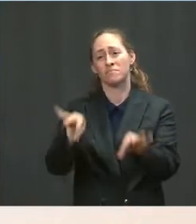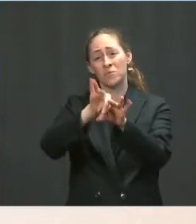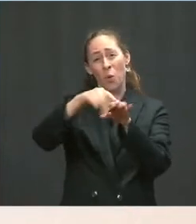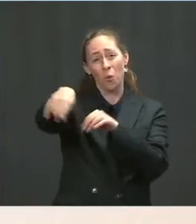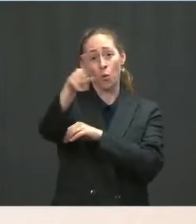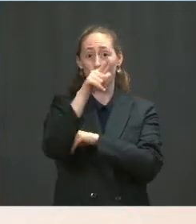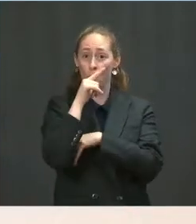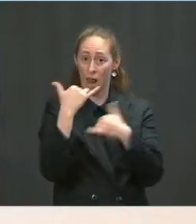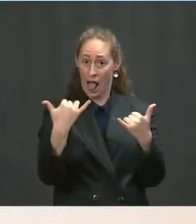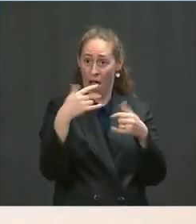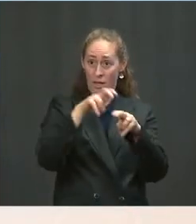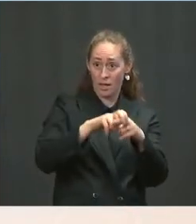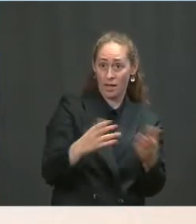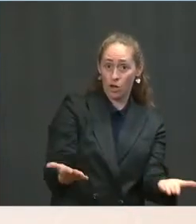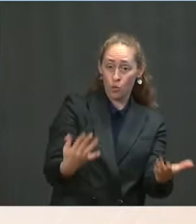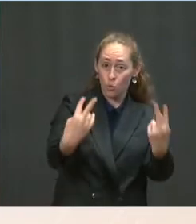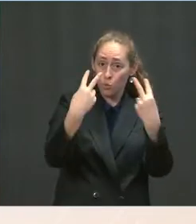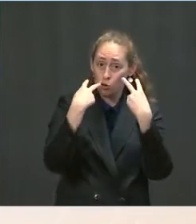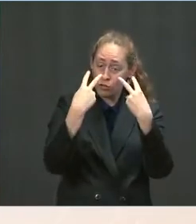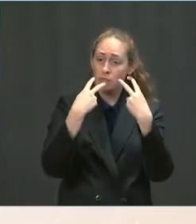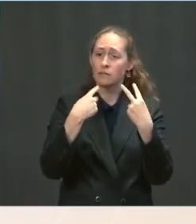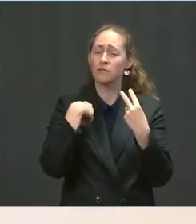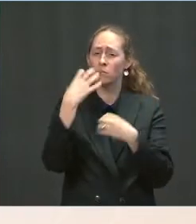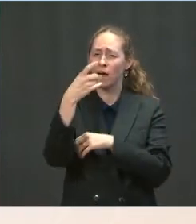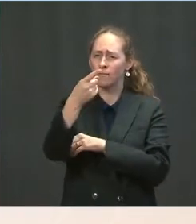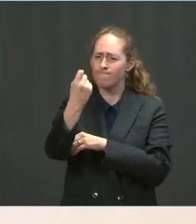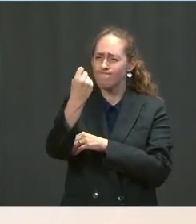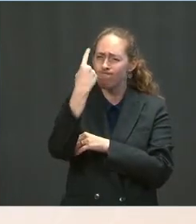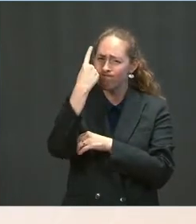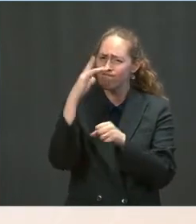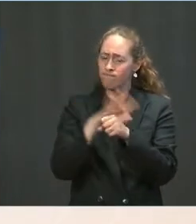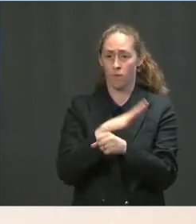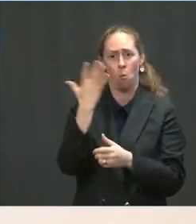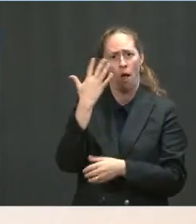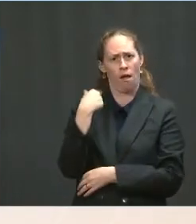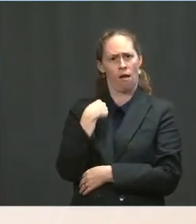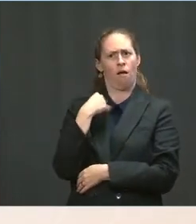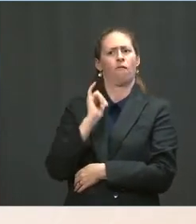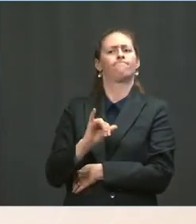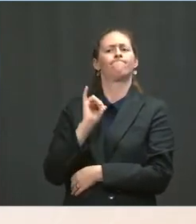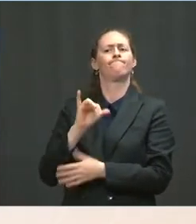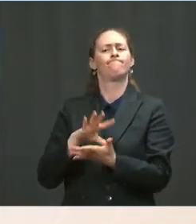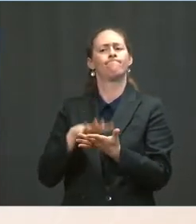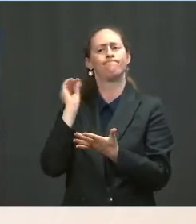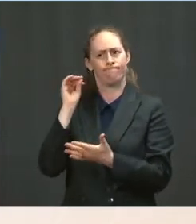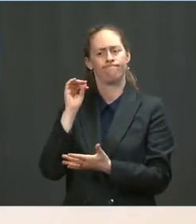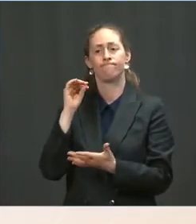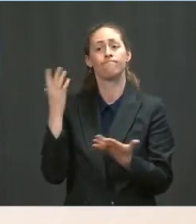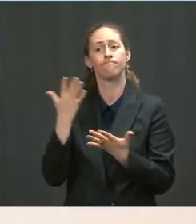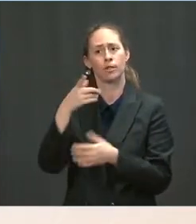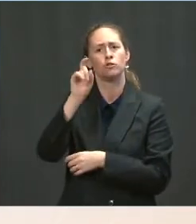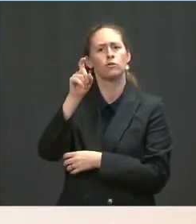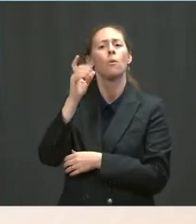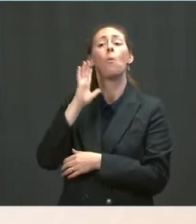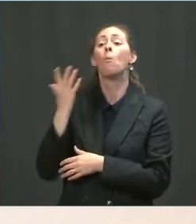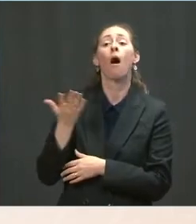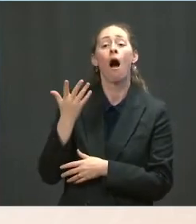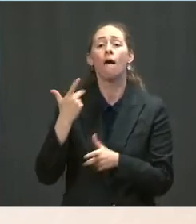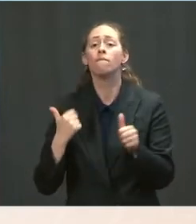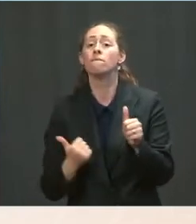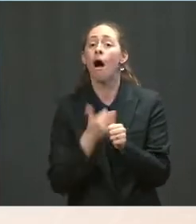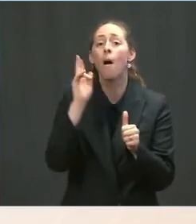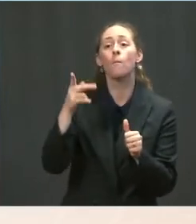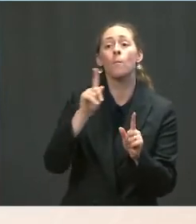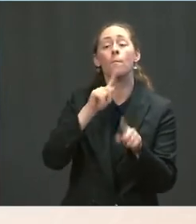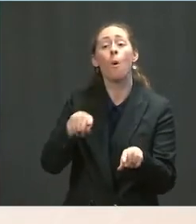should have, the takeaway is we should have from this guidance and any follow-up reporting is actually pretty simple. We need more people